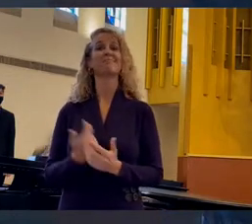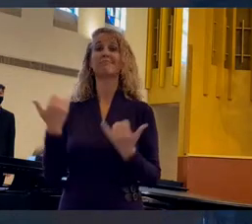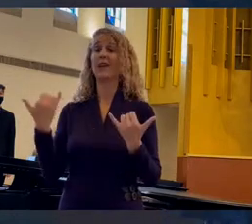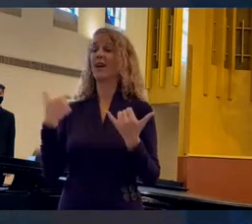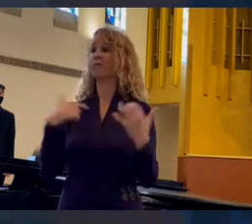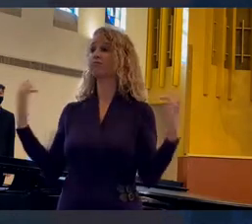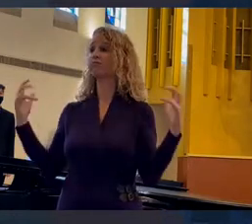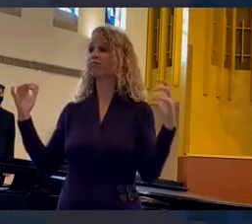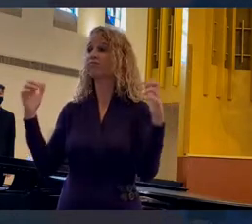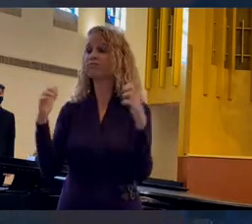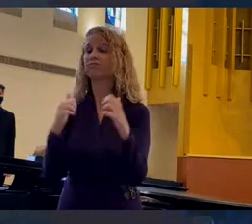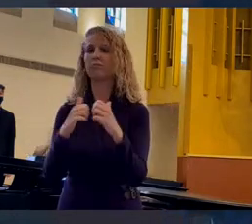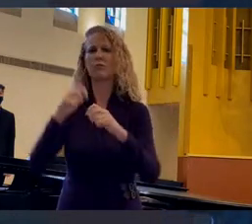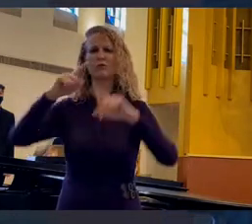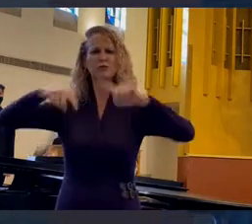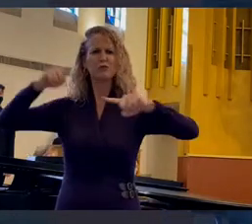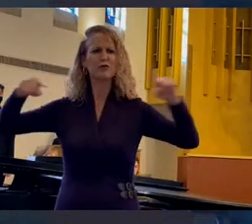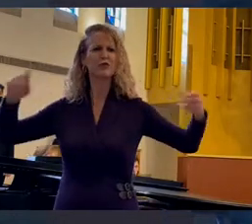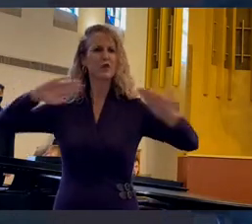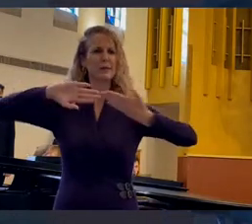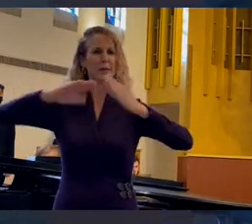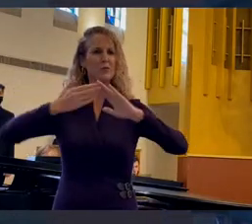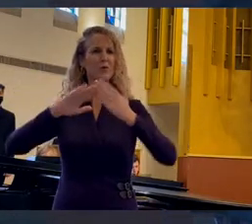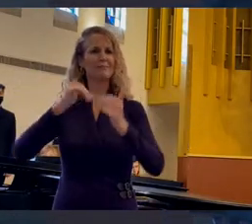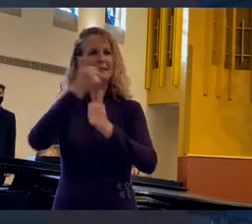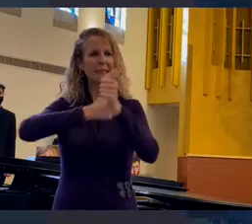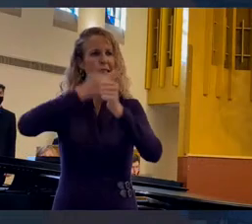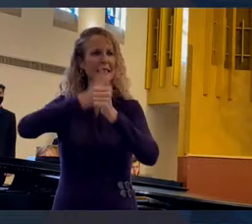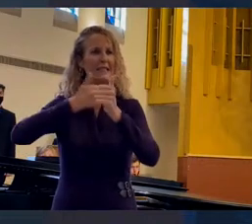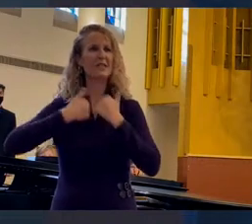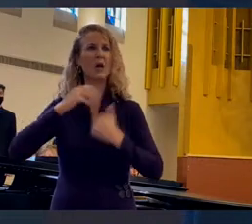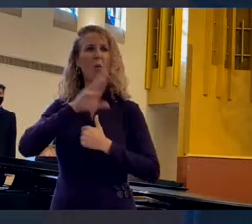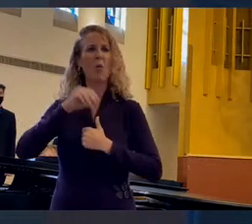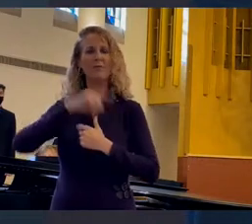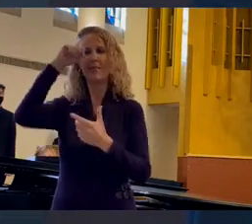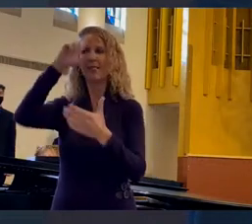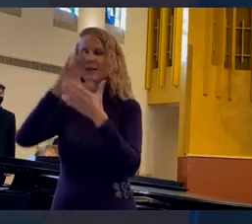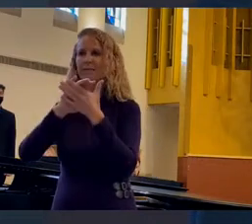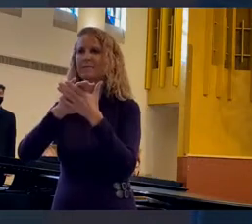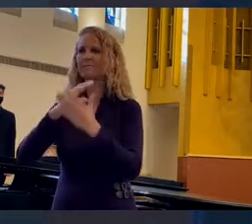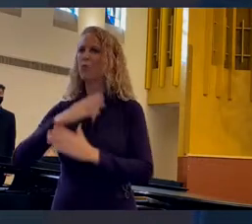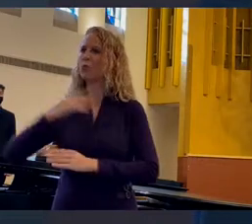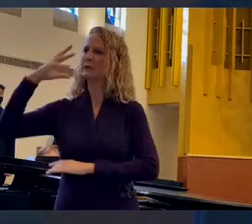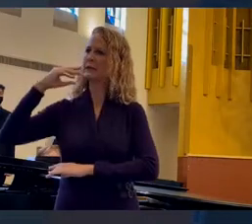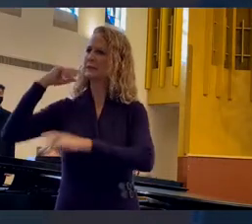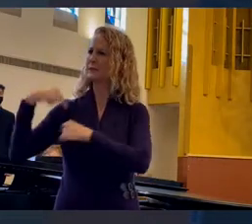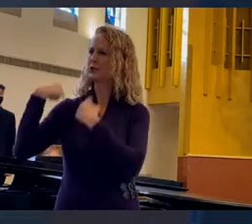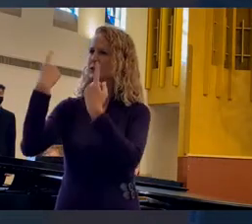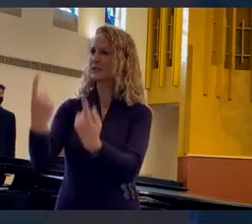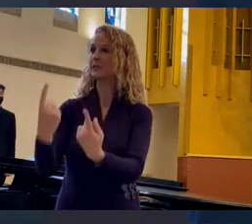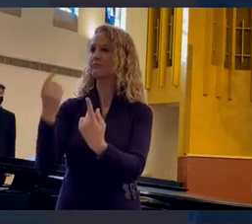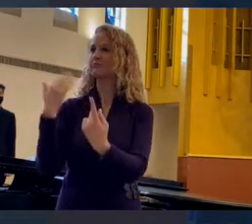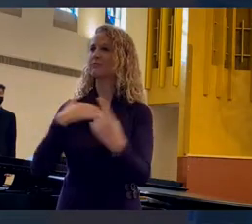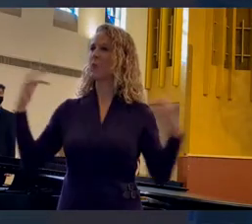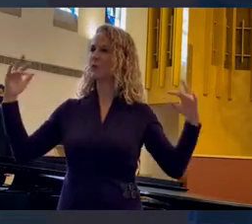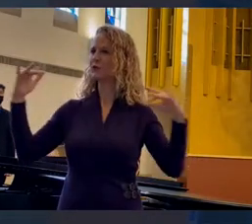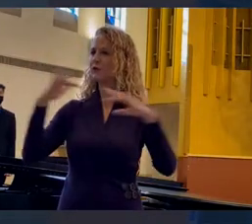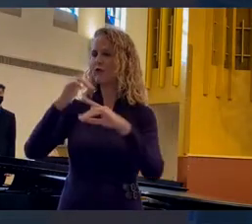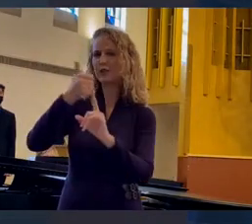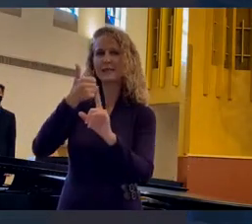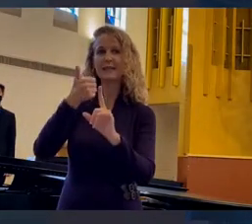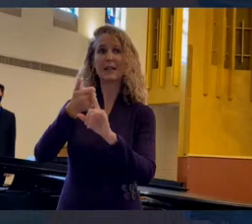We gather as a diverse community, each of us with our own beliefs and experiences. Our